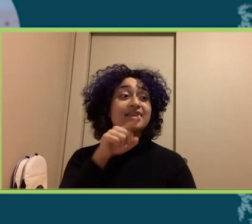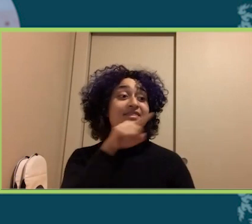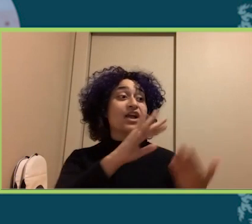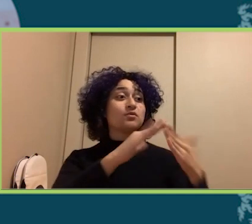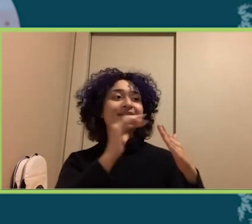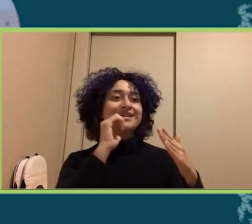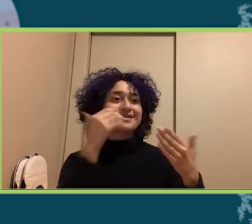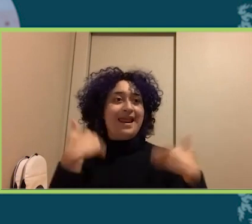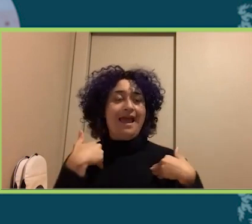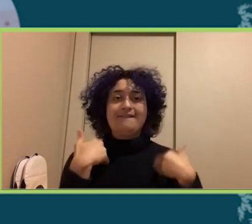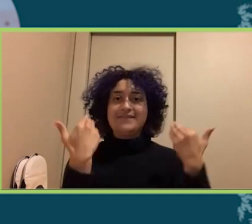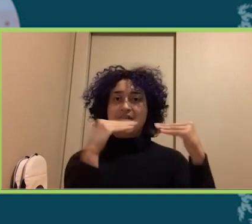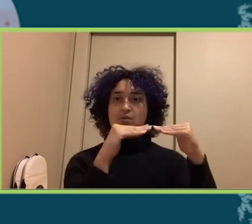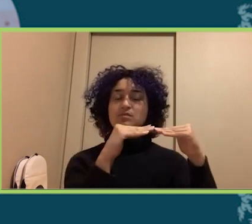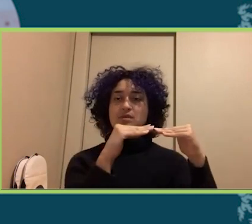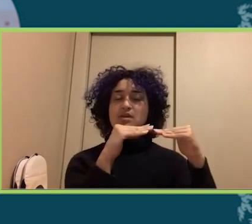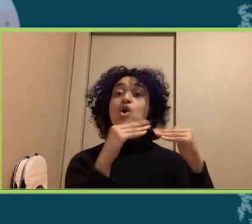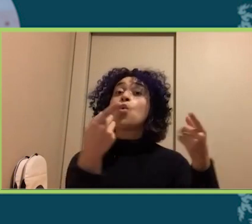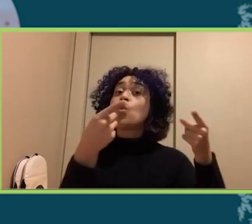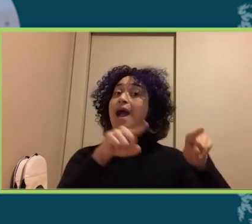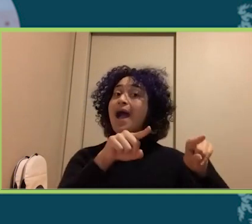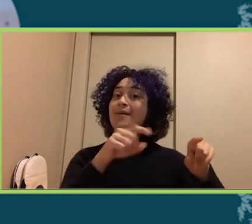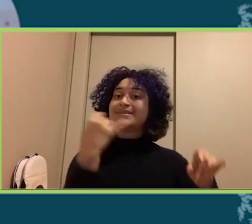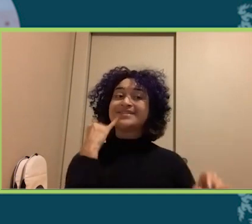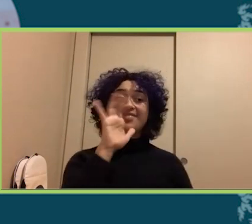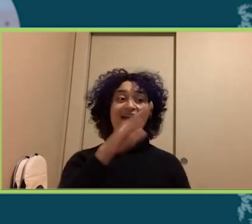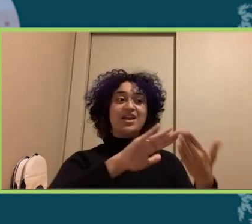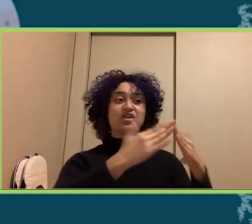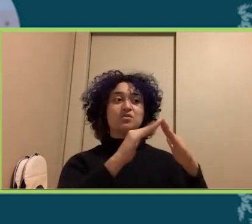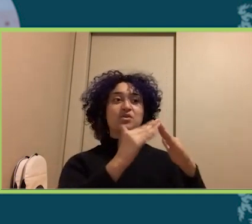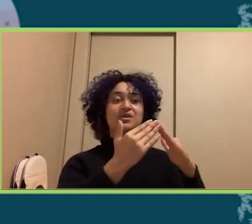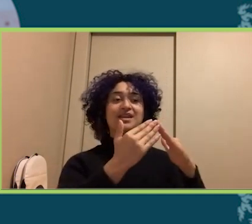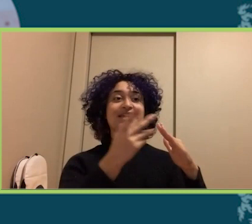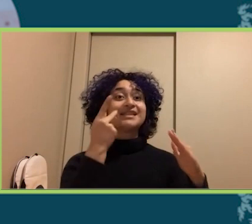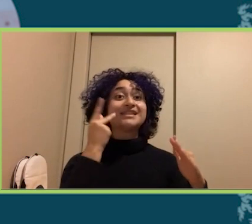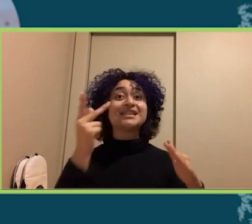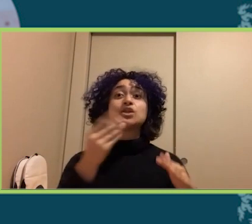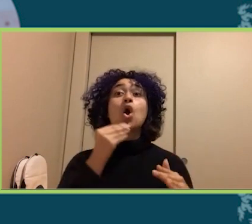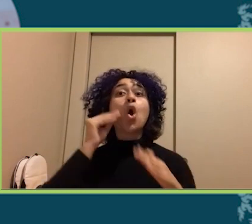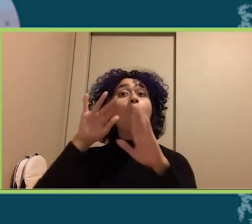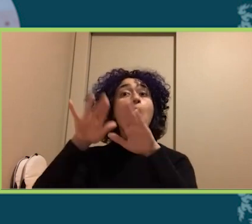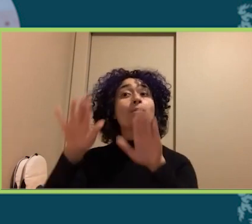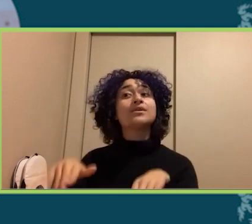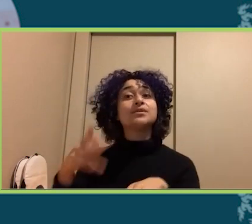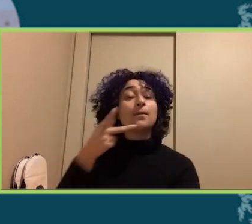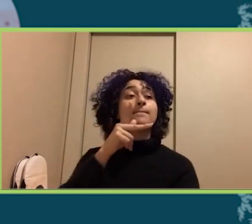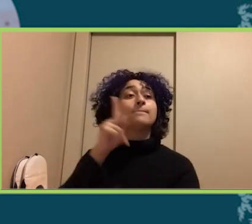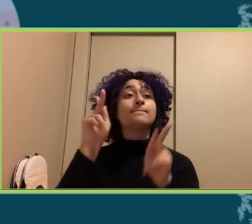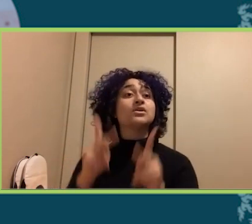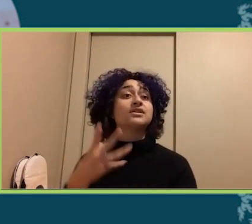participating equitably. What happens if that community co-op sees a homeless person outside? Do they call the police?